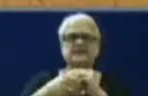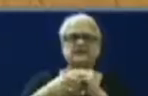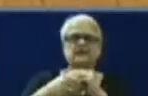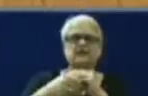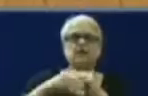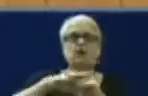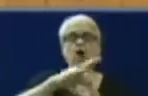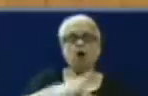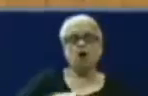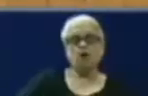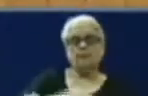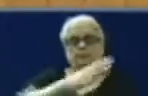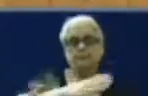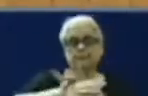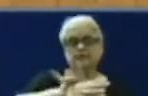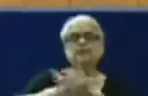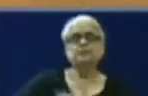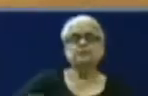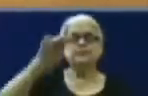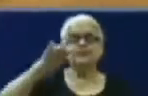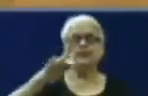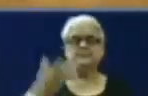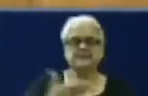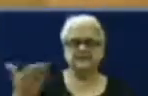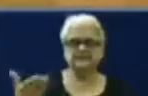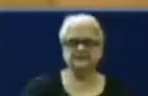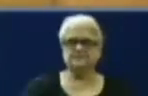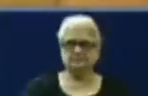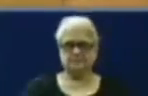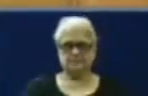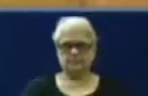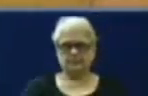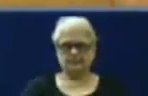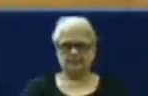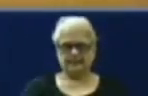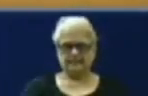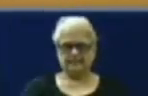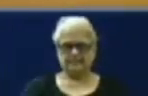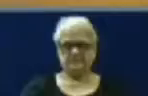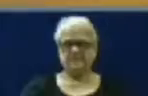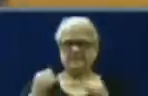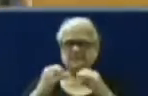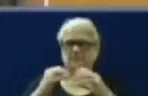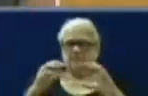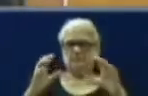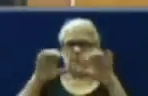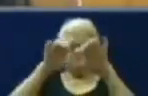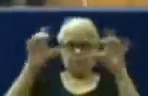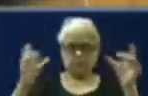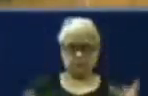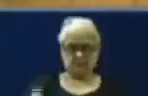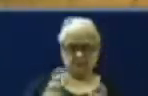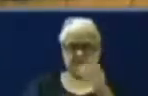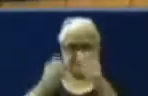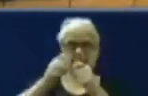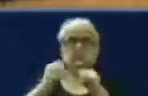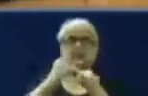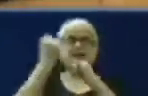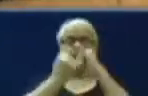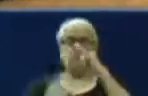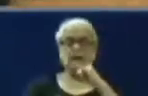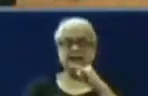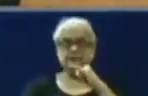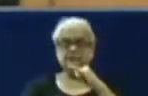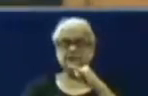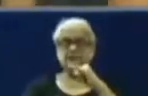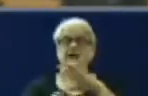object. After the robot was constructed, the wires linking to the brain sent information to the controller